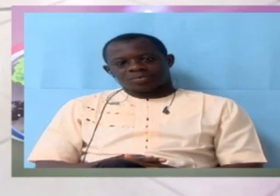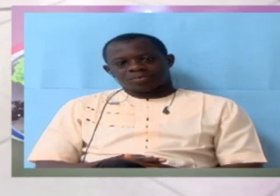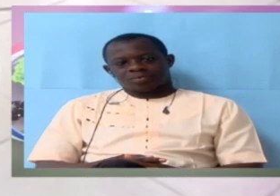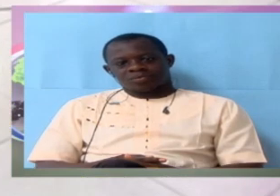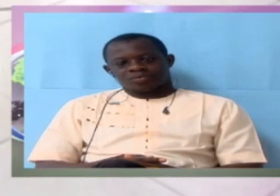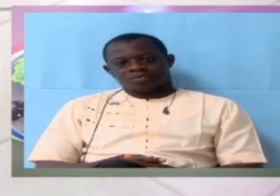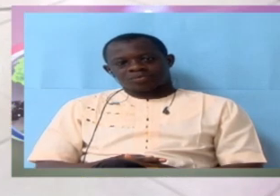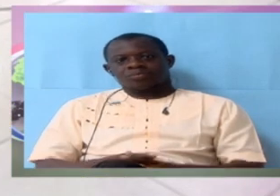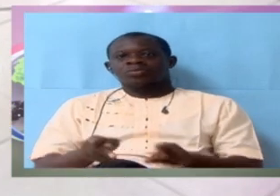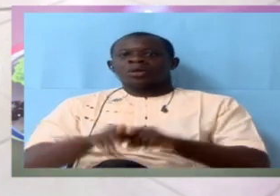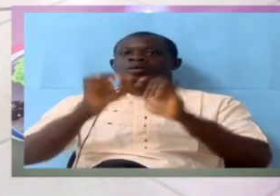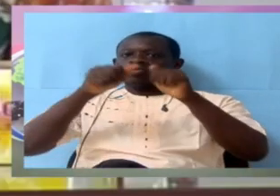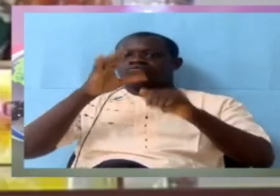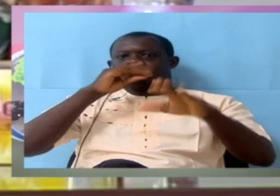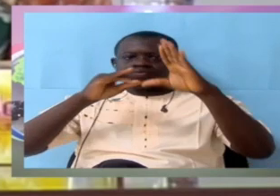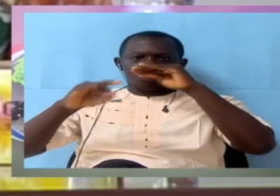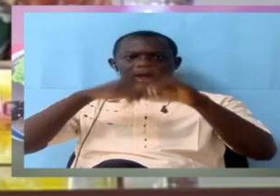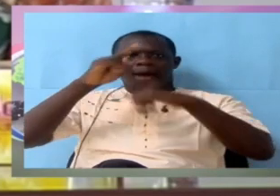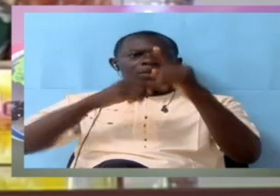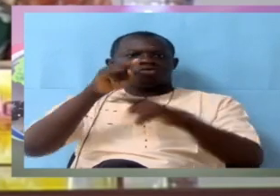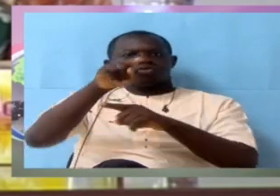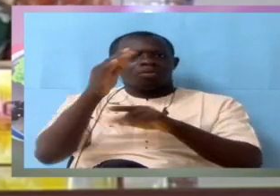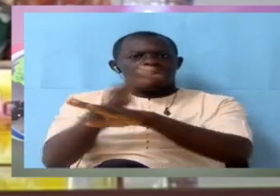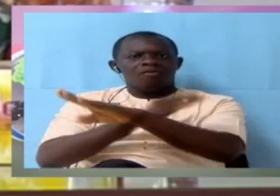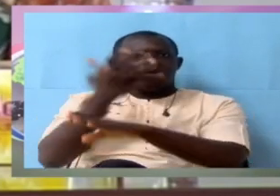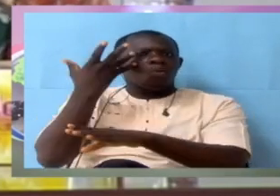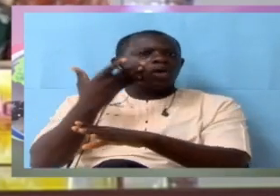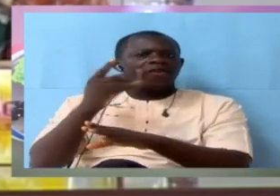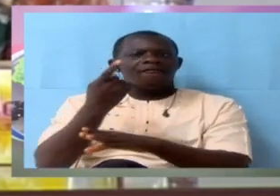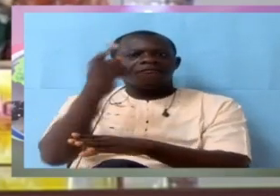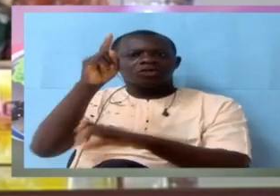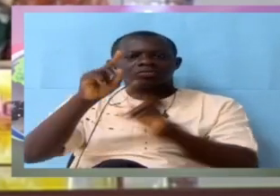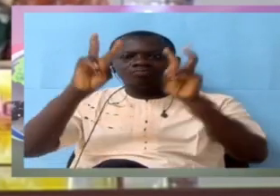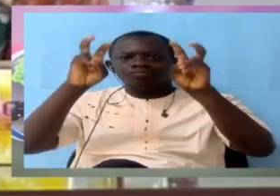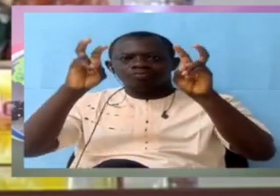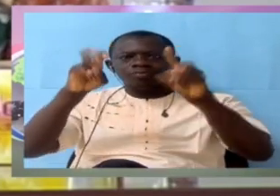We shall go through your diagnosis of having HIV/AIDS.